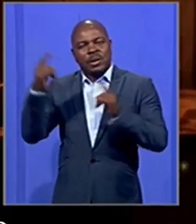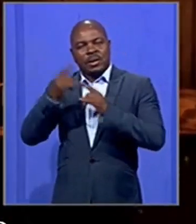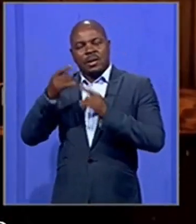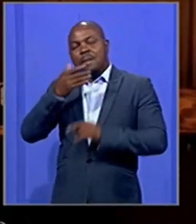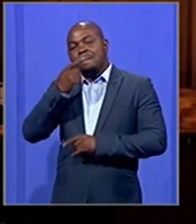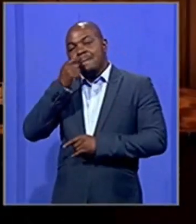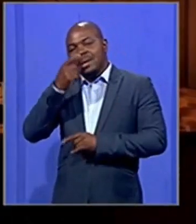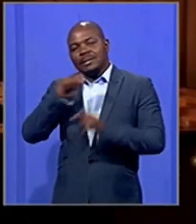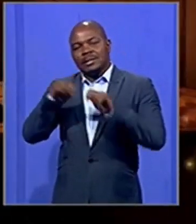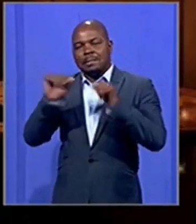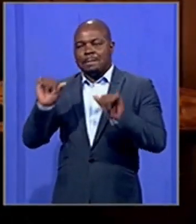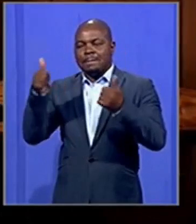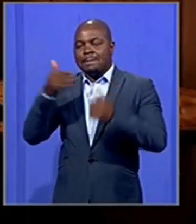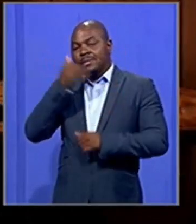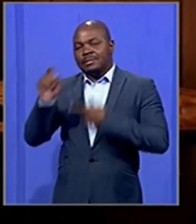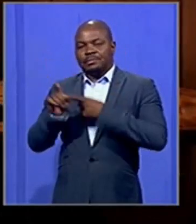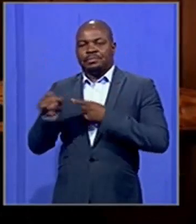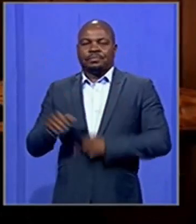banna.